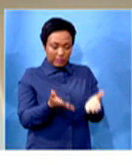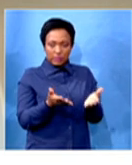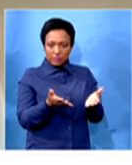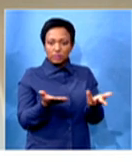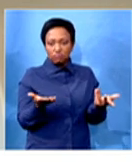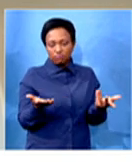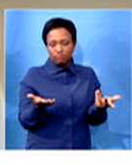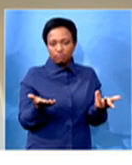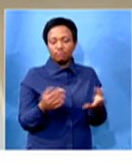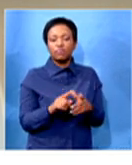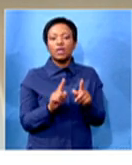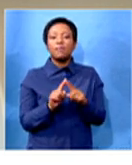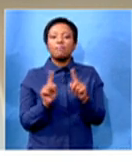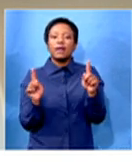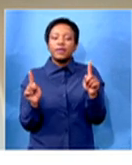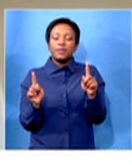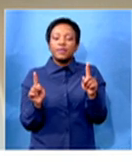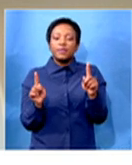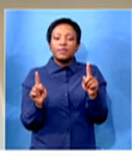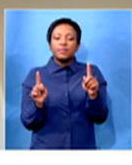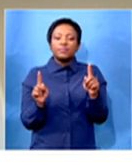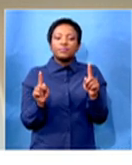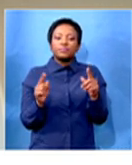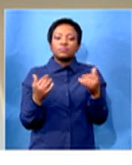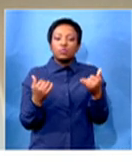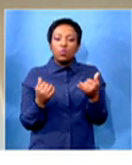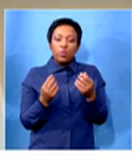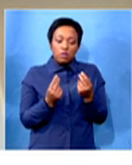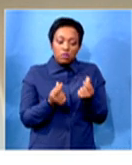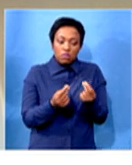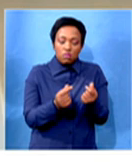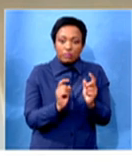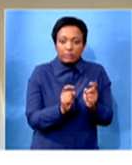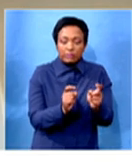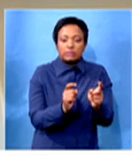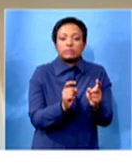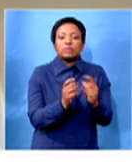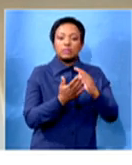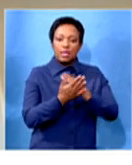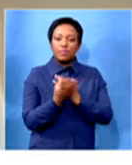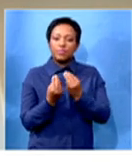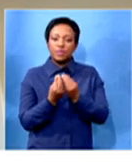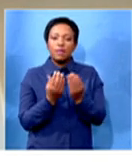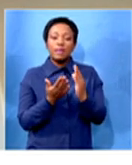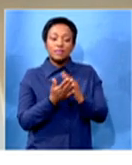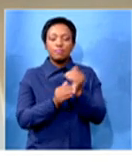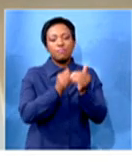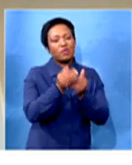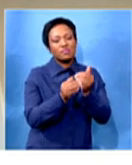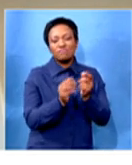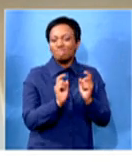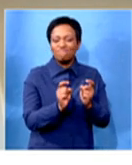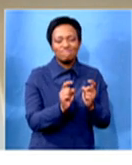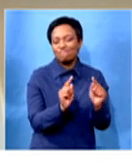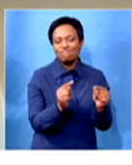us. However, whilst we can speed up some aspects, there are some aspects of this process that cannot